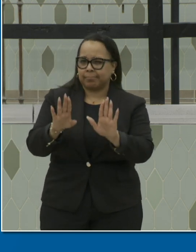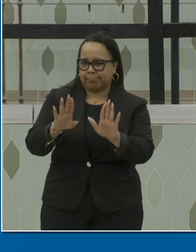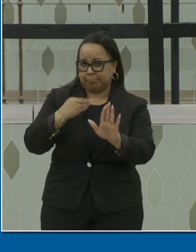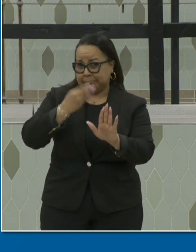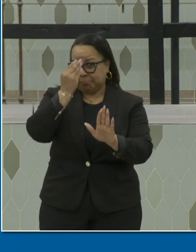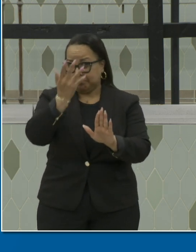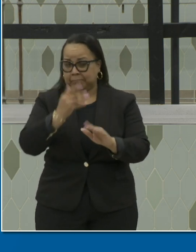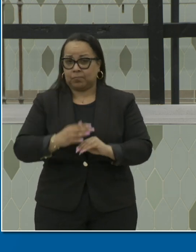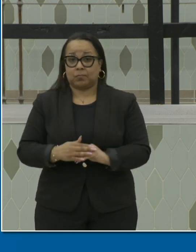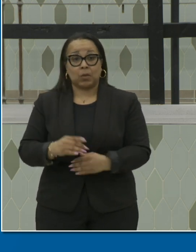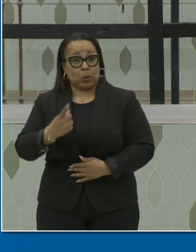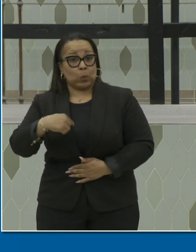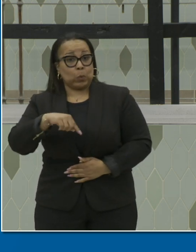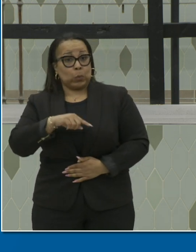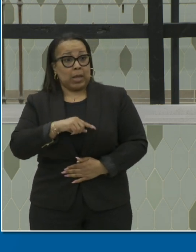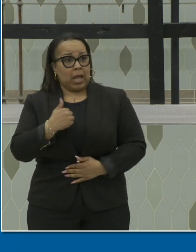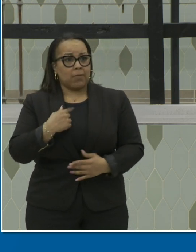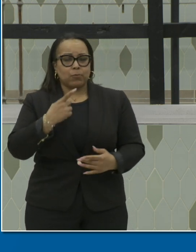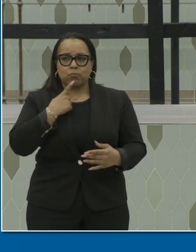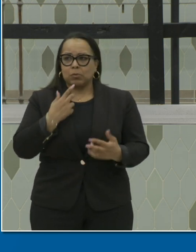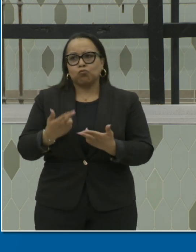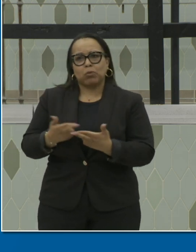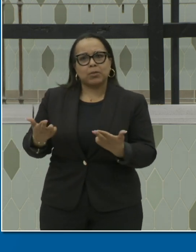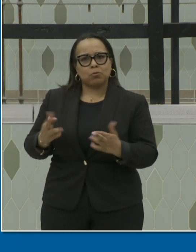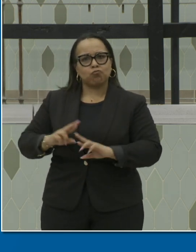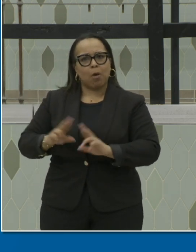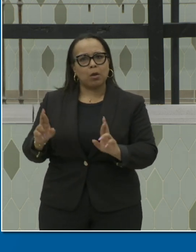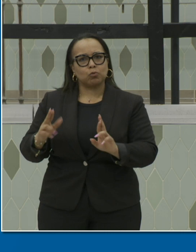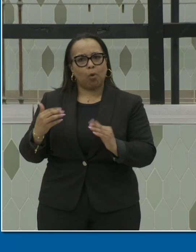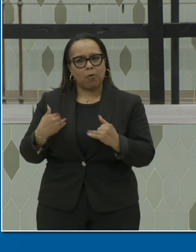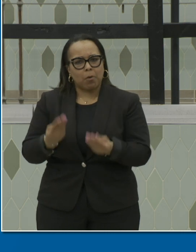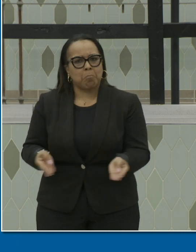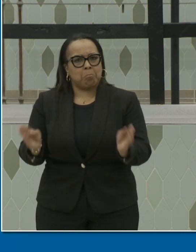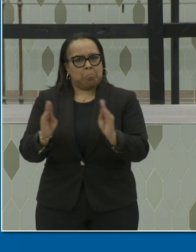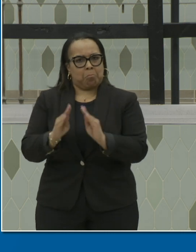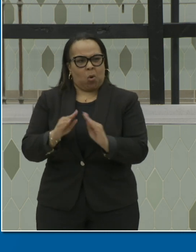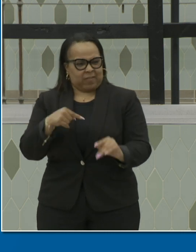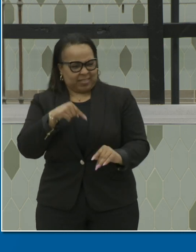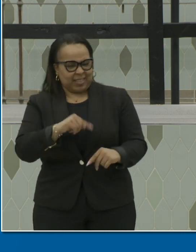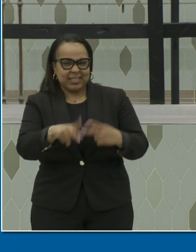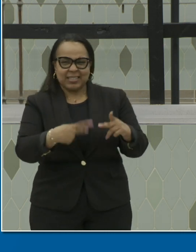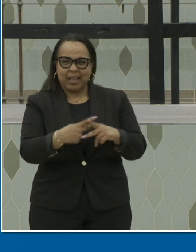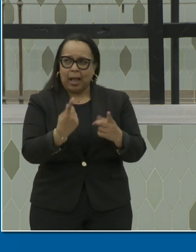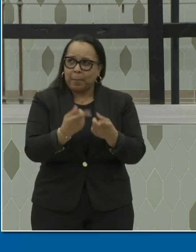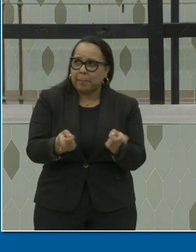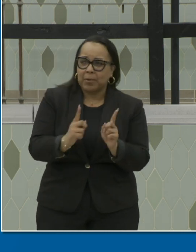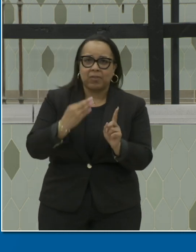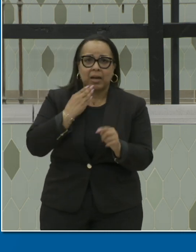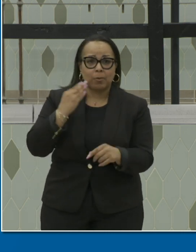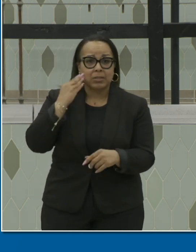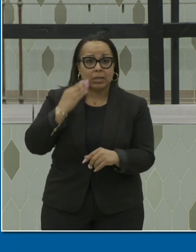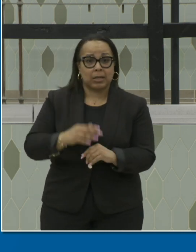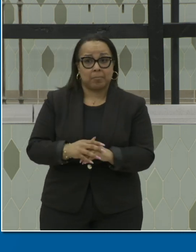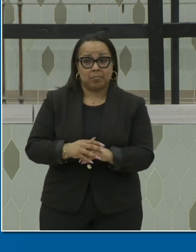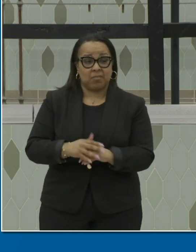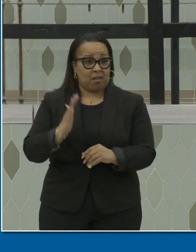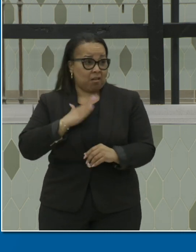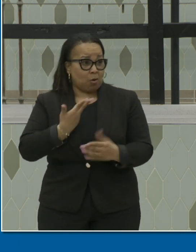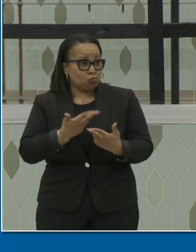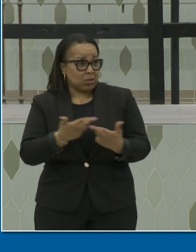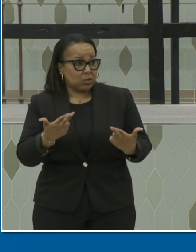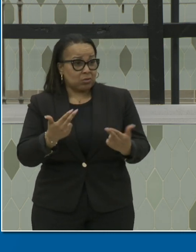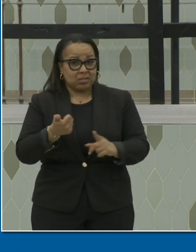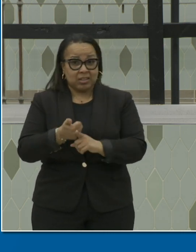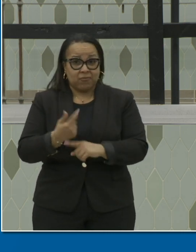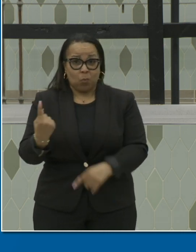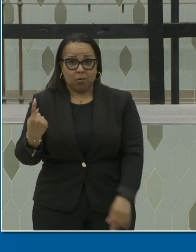this. While we have some of the resources to create more of this affordable housing, our resources